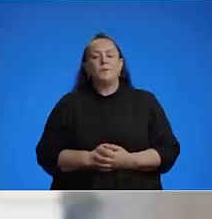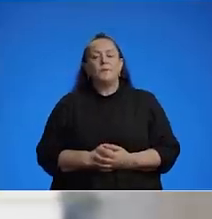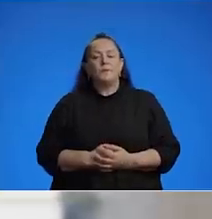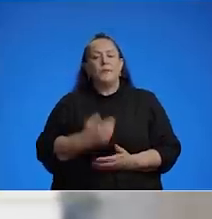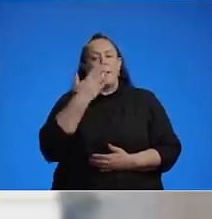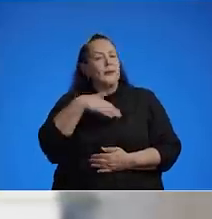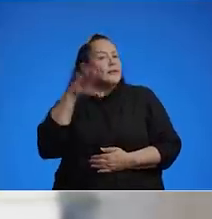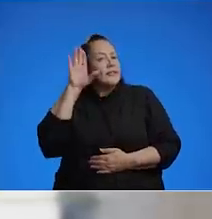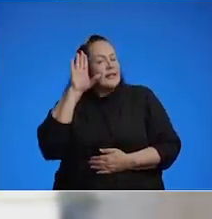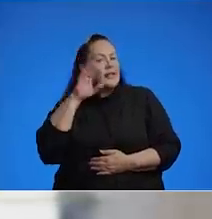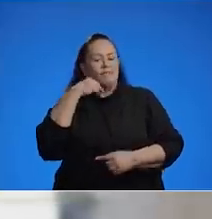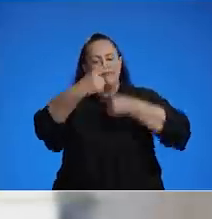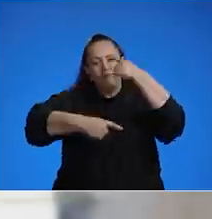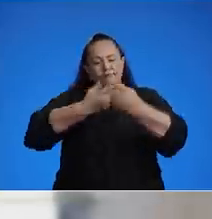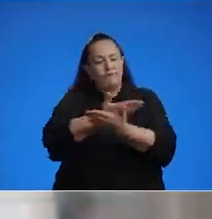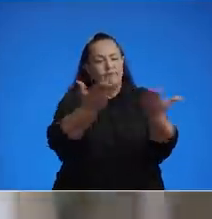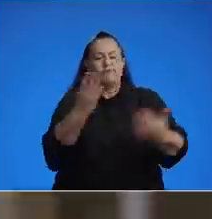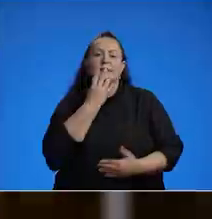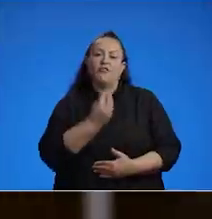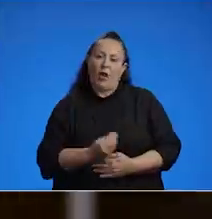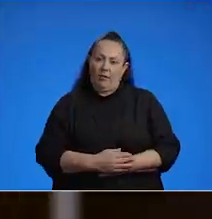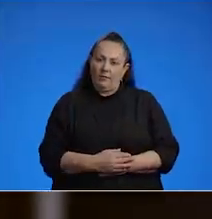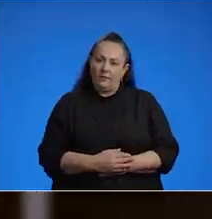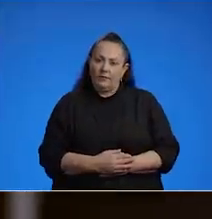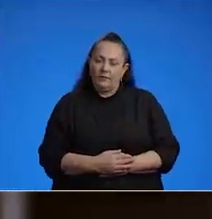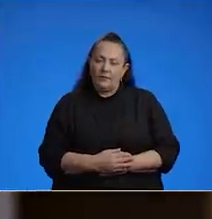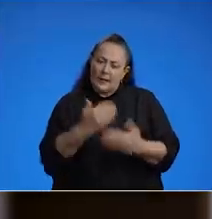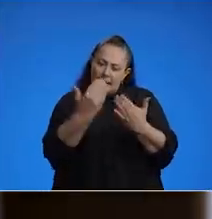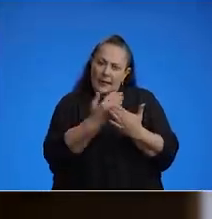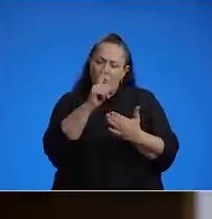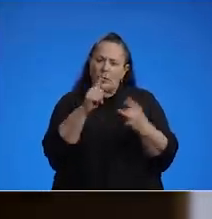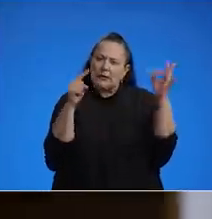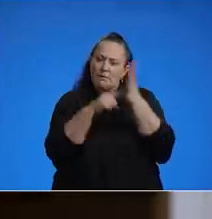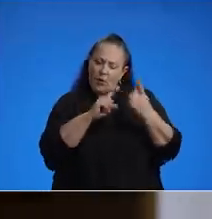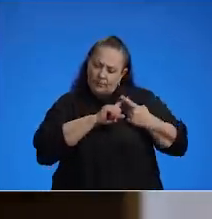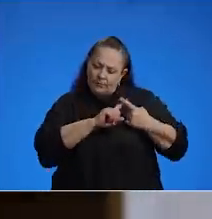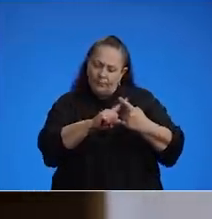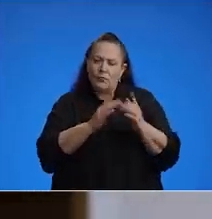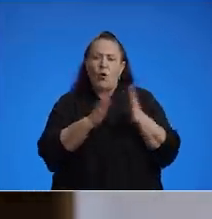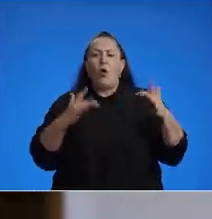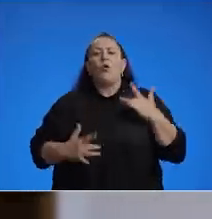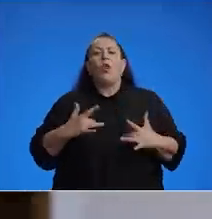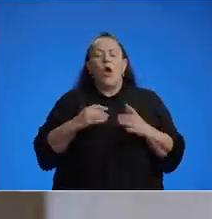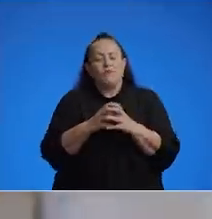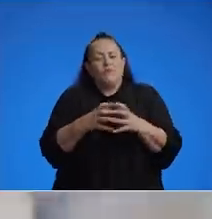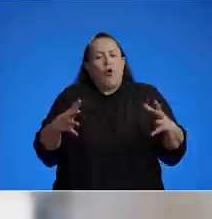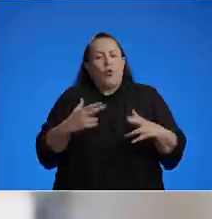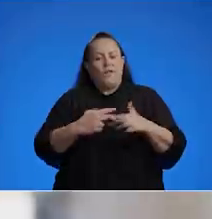Listen then, Israel, keep and observe what will make you prosper and give you great increase,